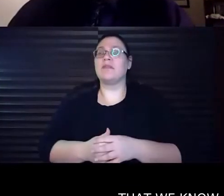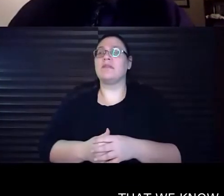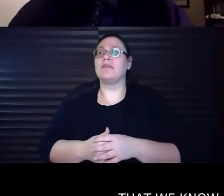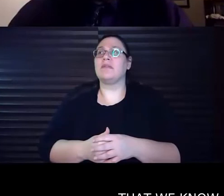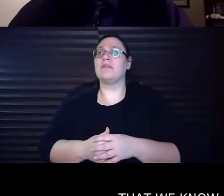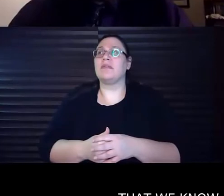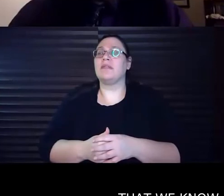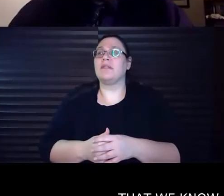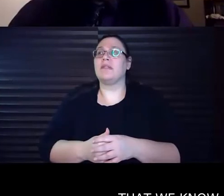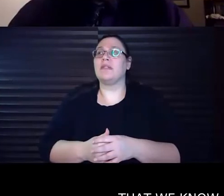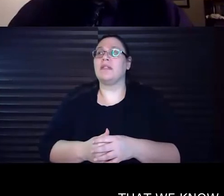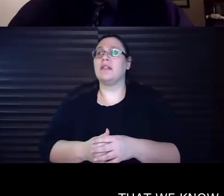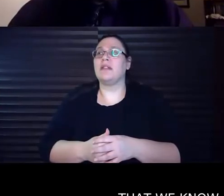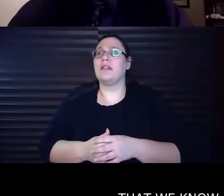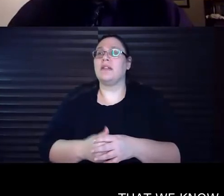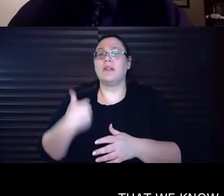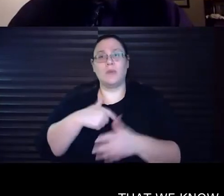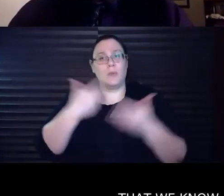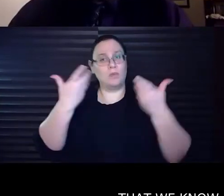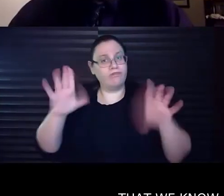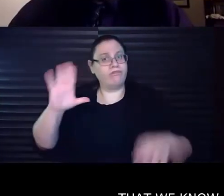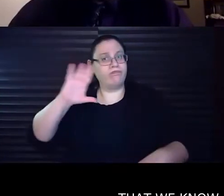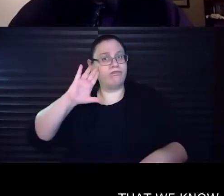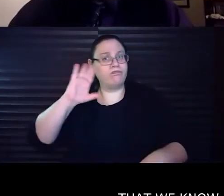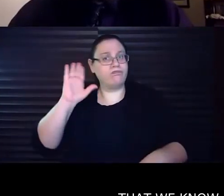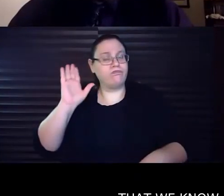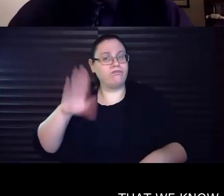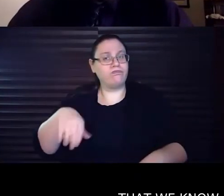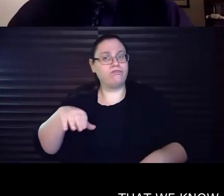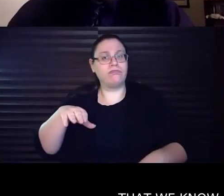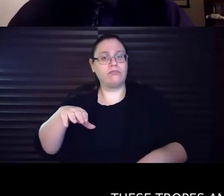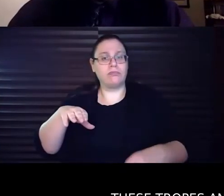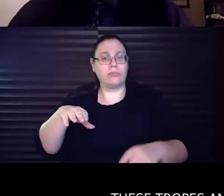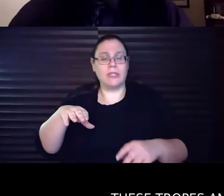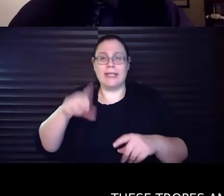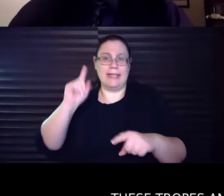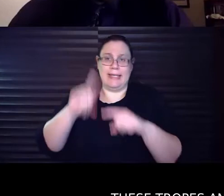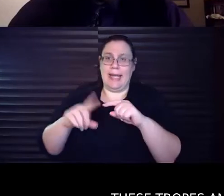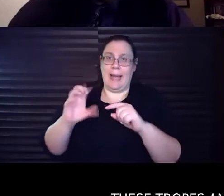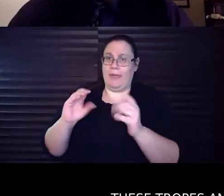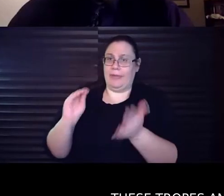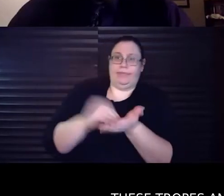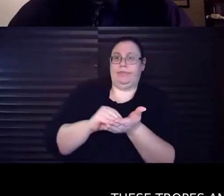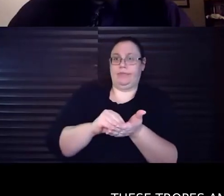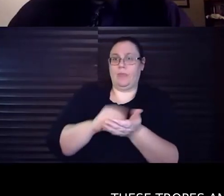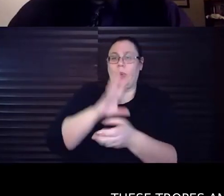that we know, that really can't be captured in these tropes. And